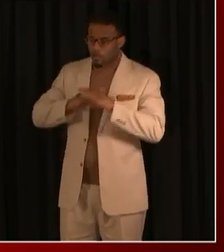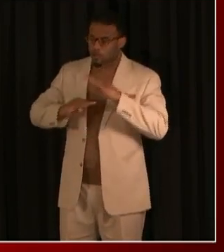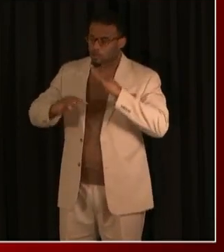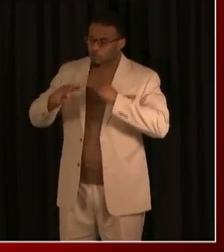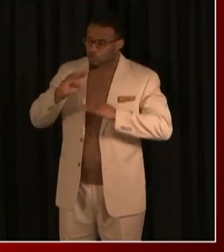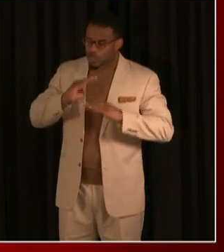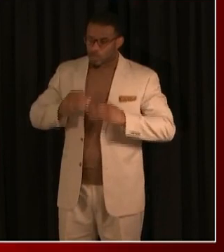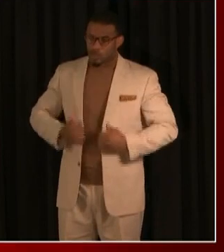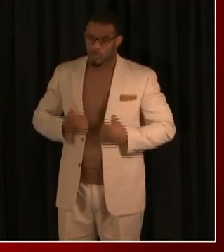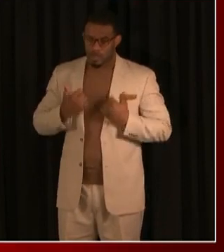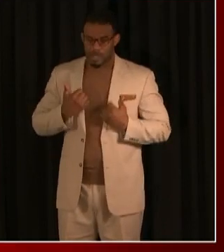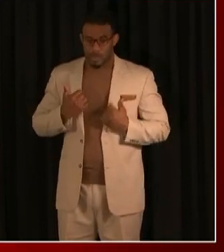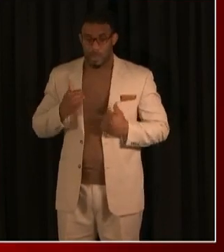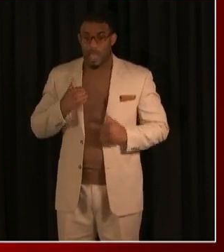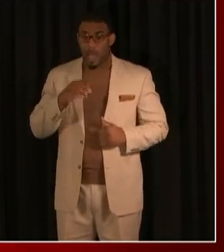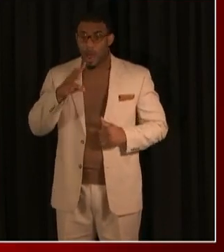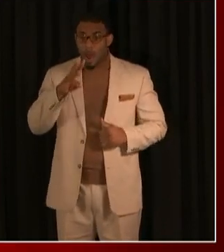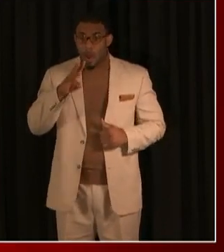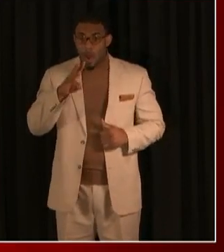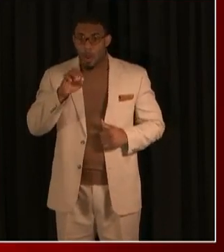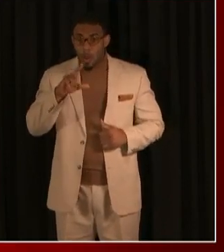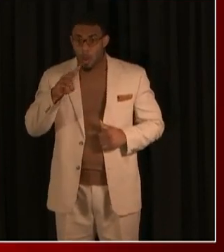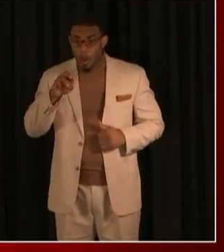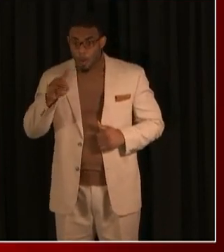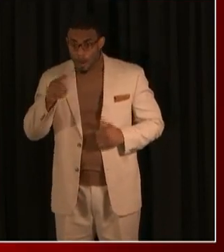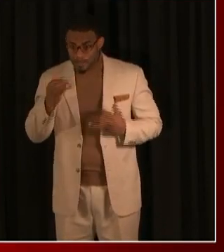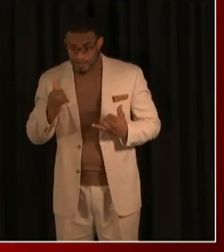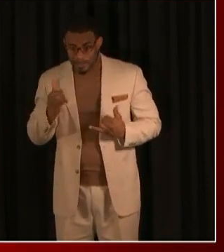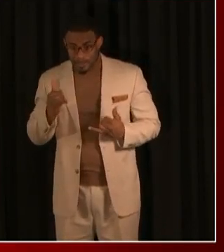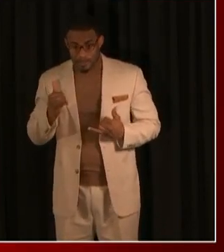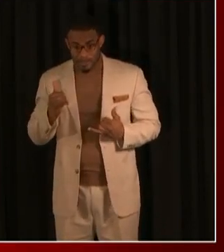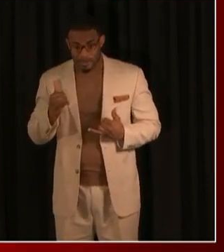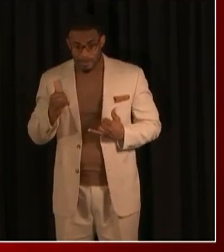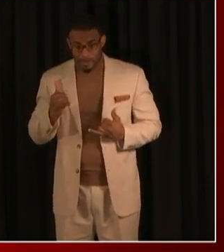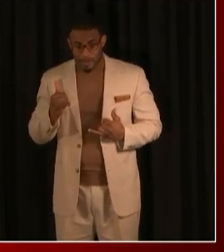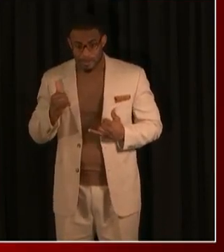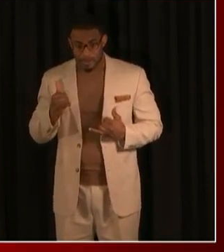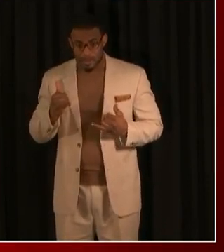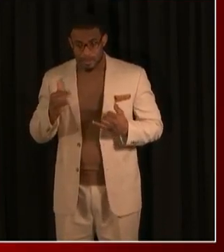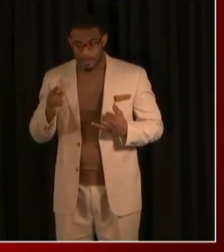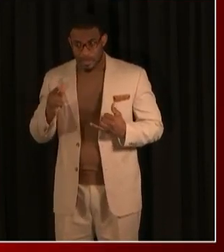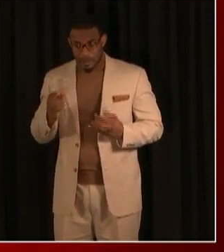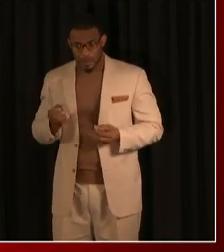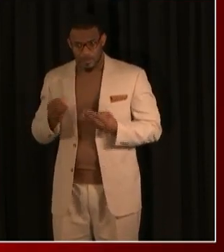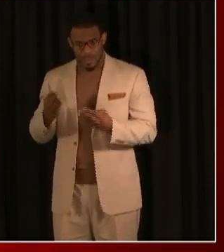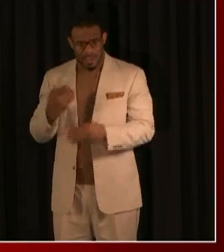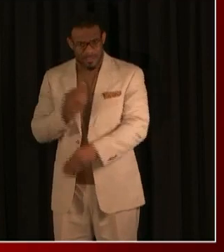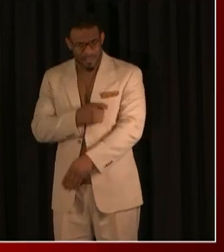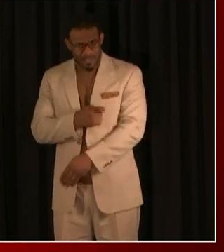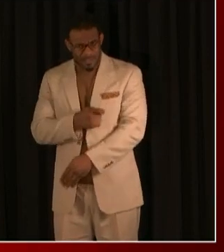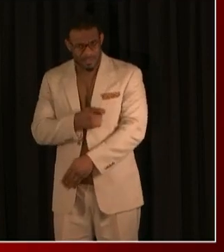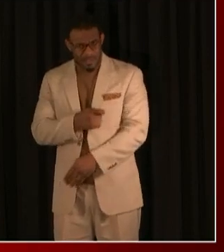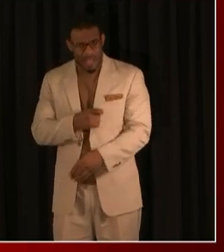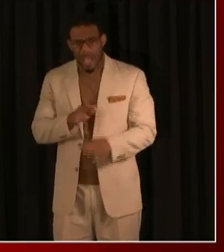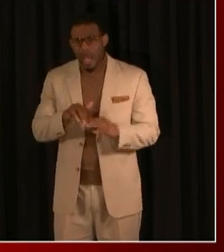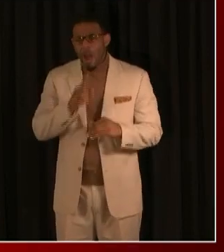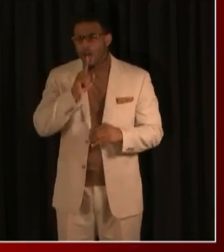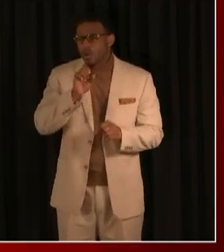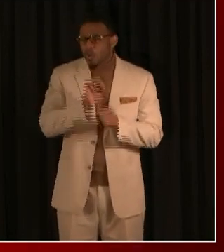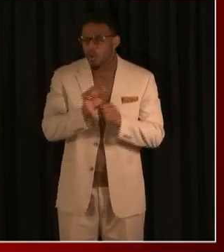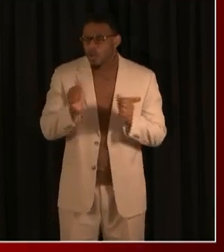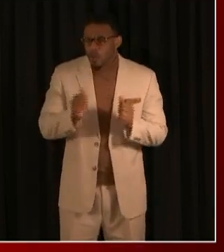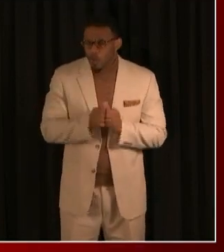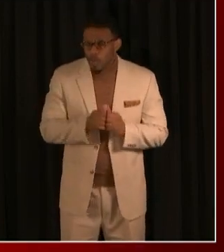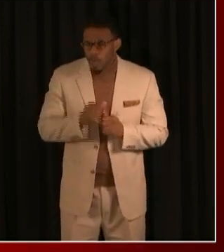for times. We had Walmart today to have the vaccine. So my question is, how are